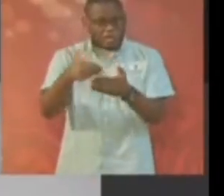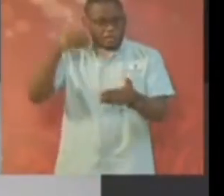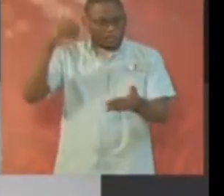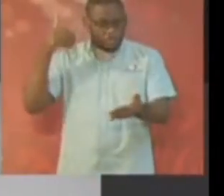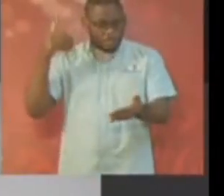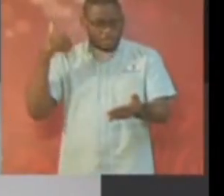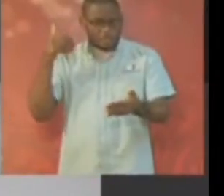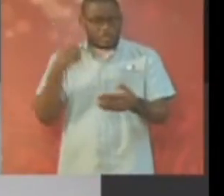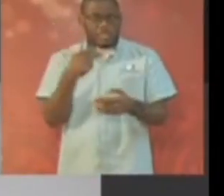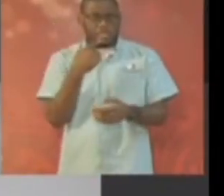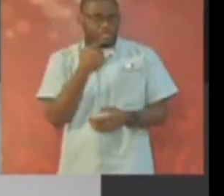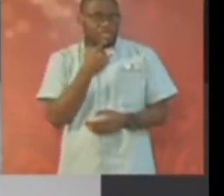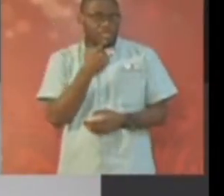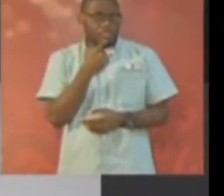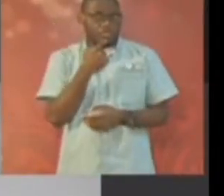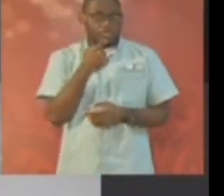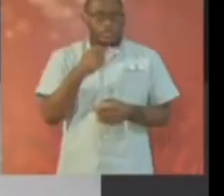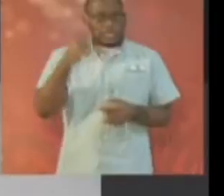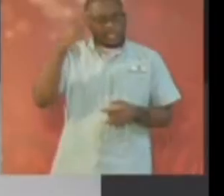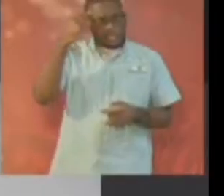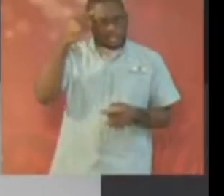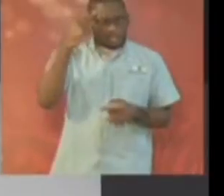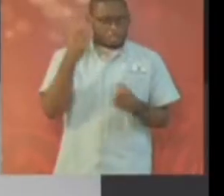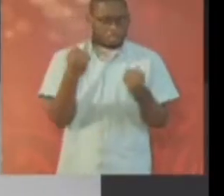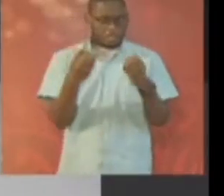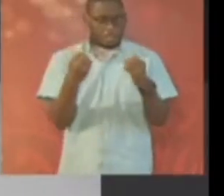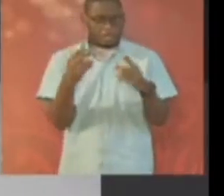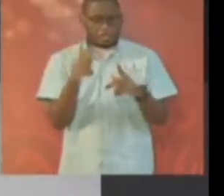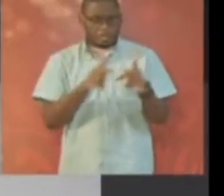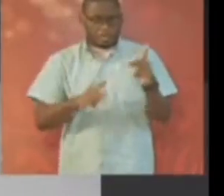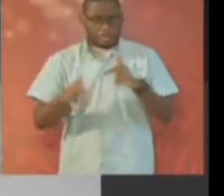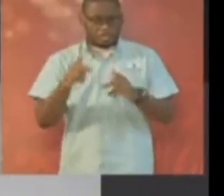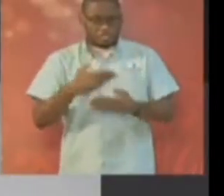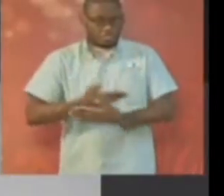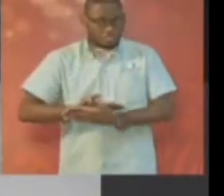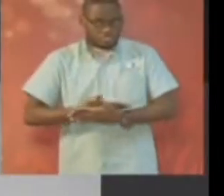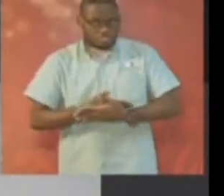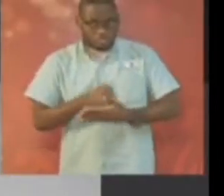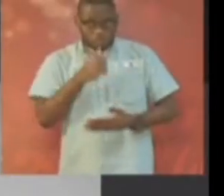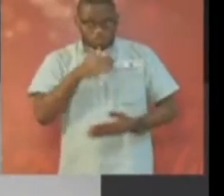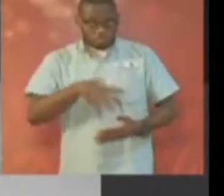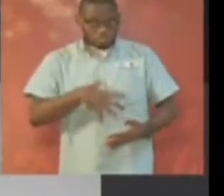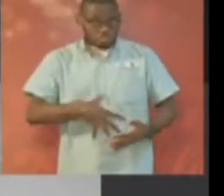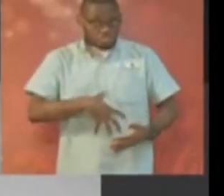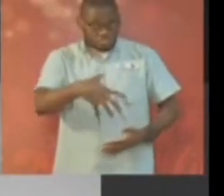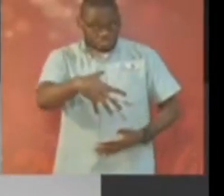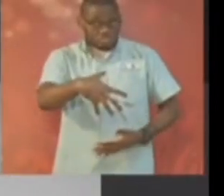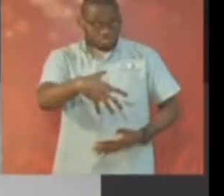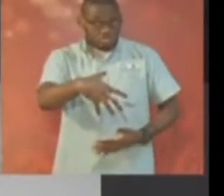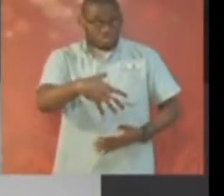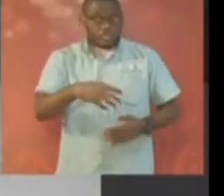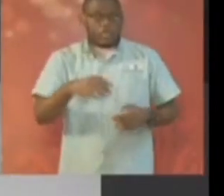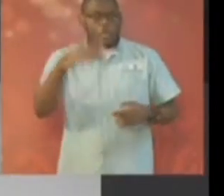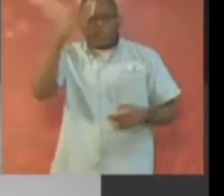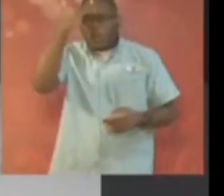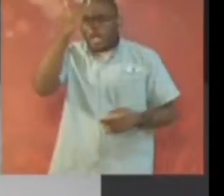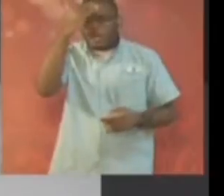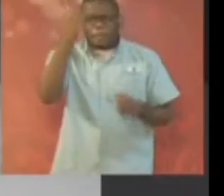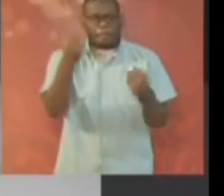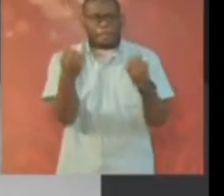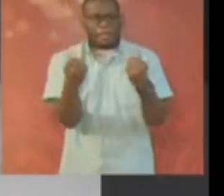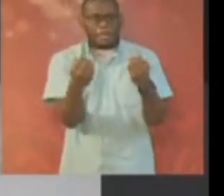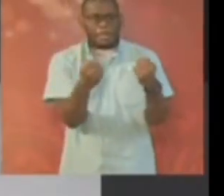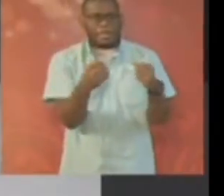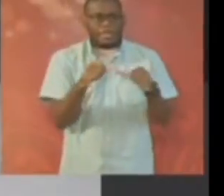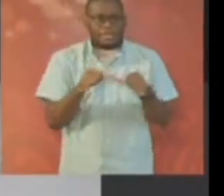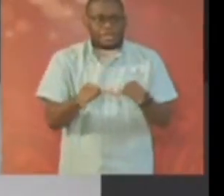you were anticipating a large baby spike coming into 2021 because of the lockdown measures. So with the information